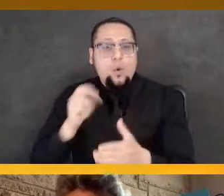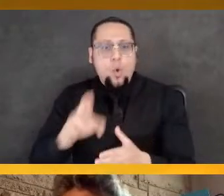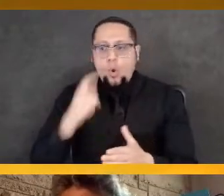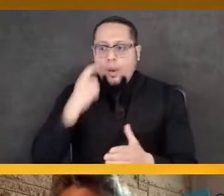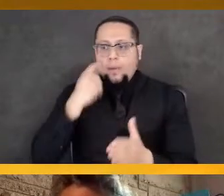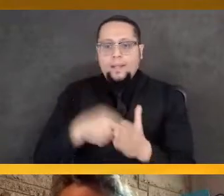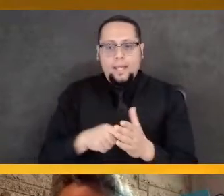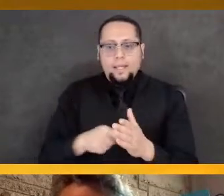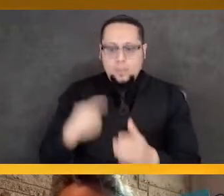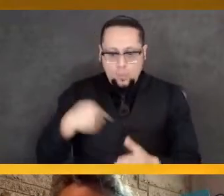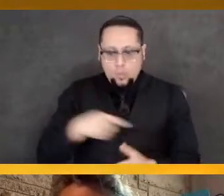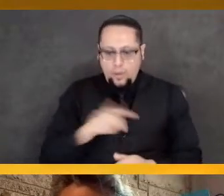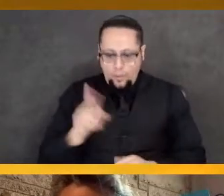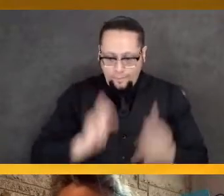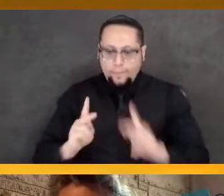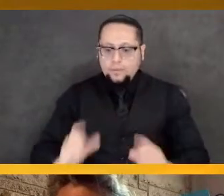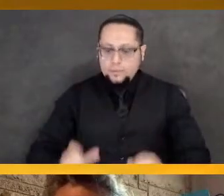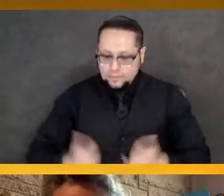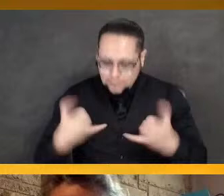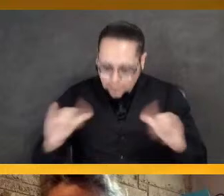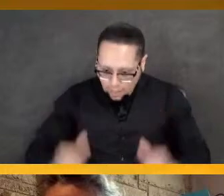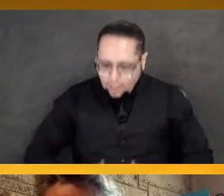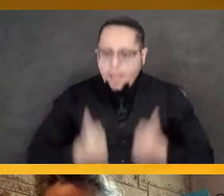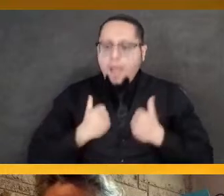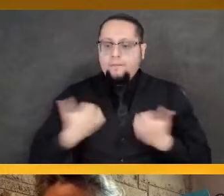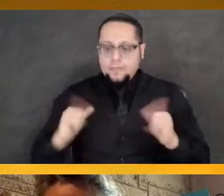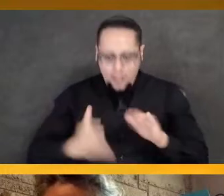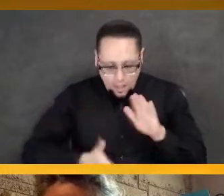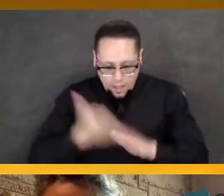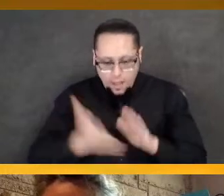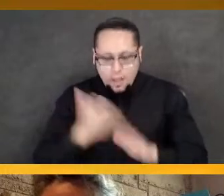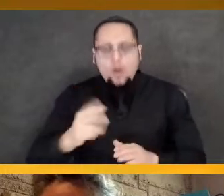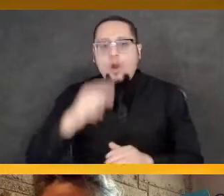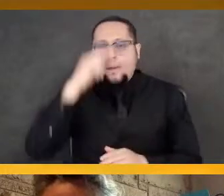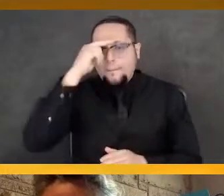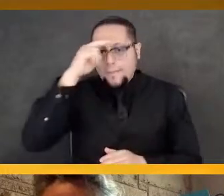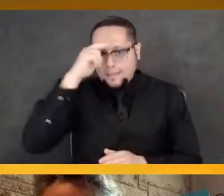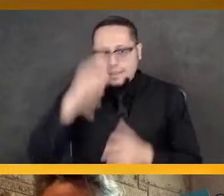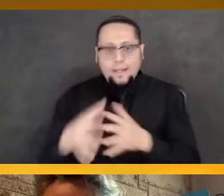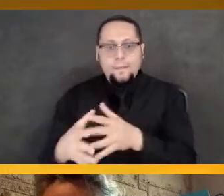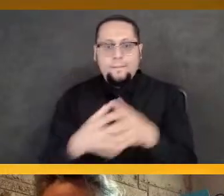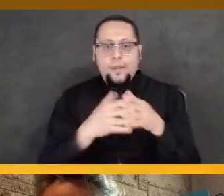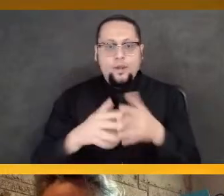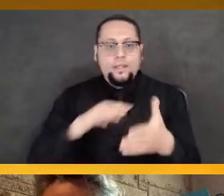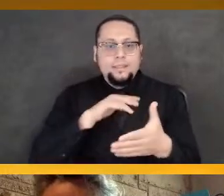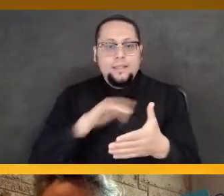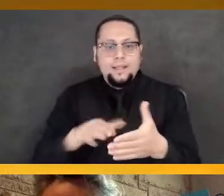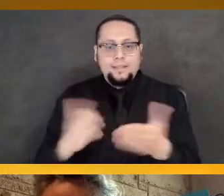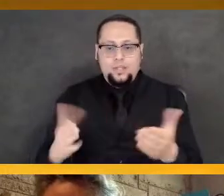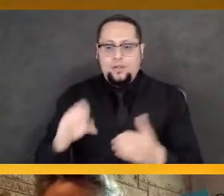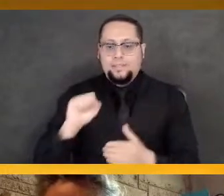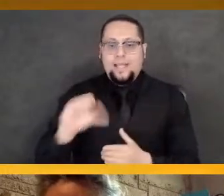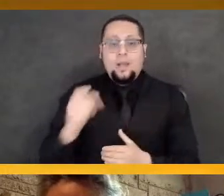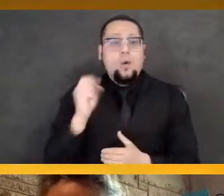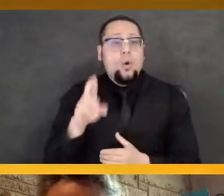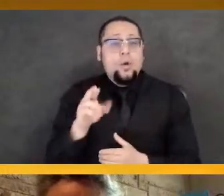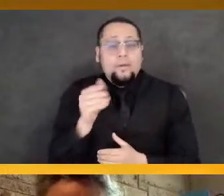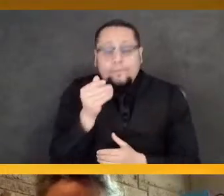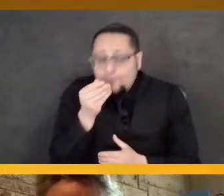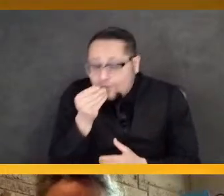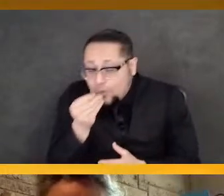people alive today are Mexican American studies at SAC or a few history